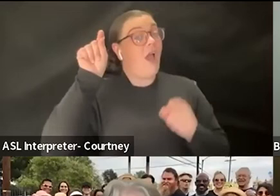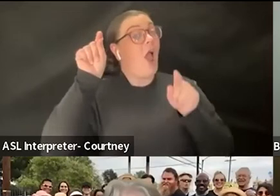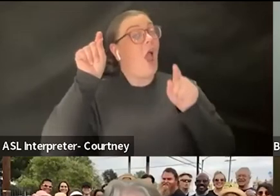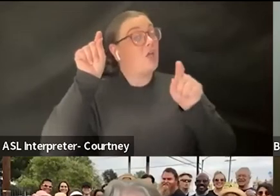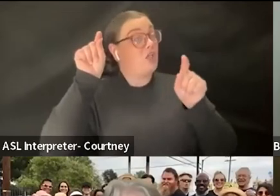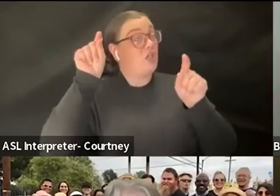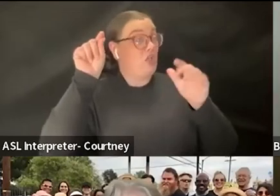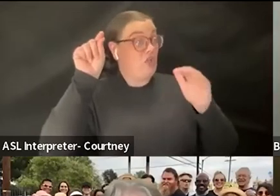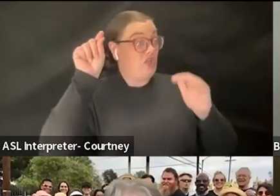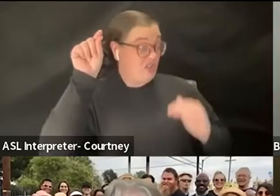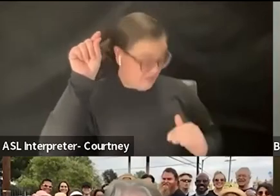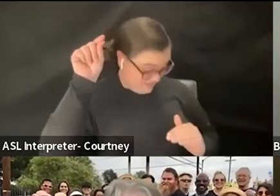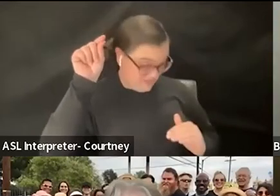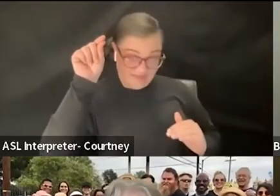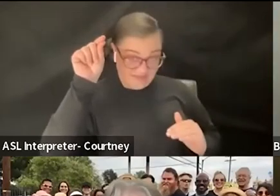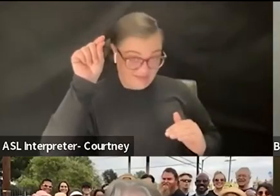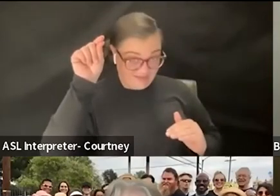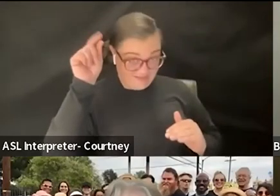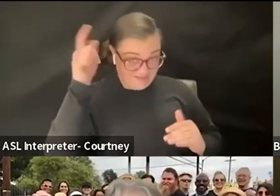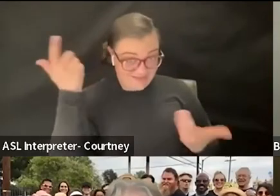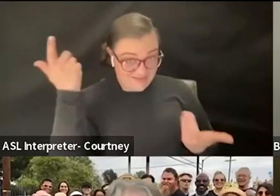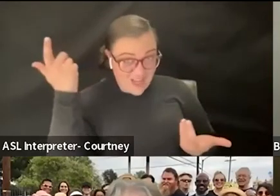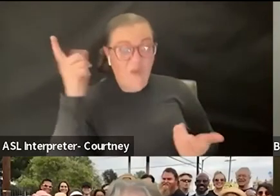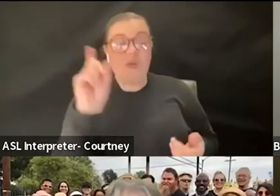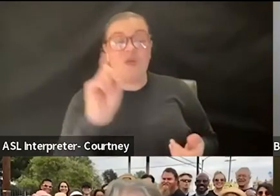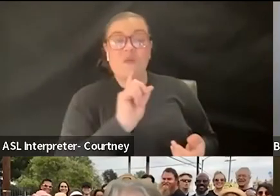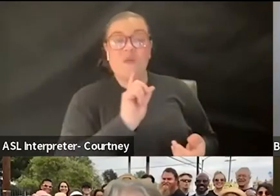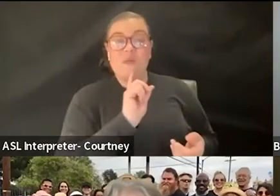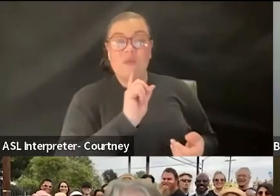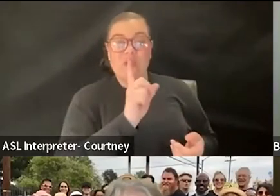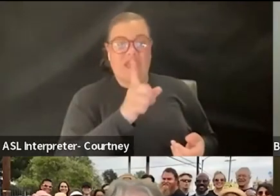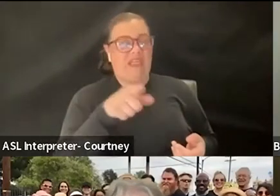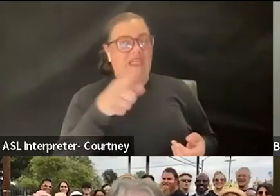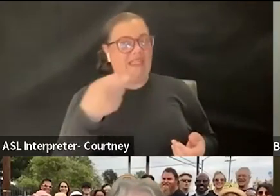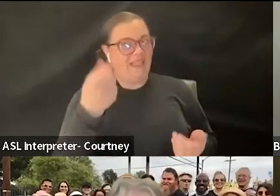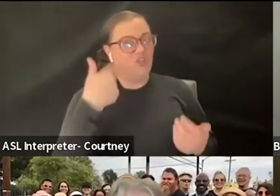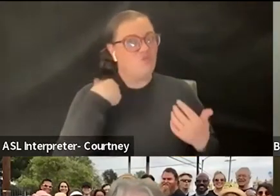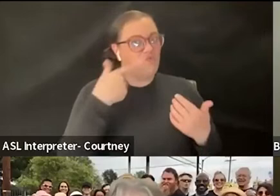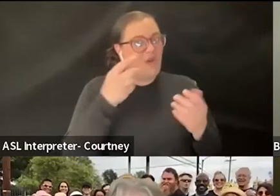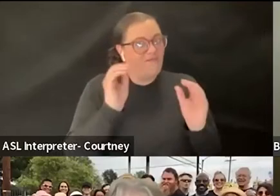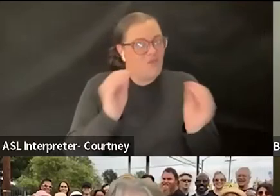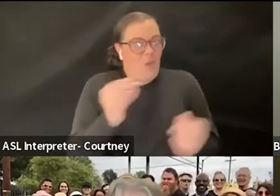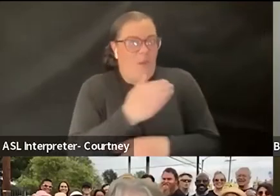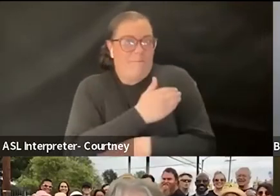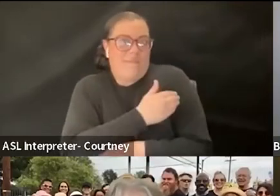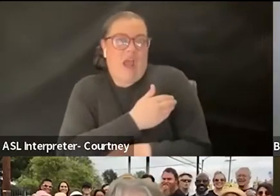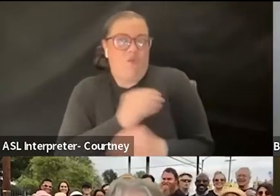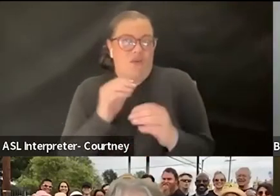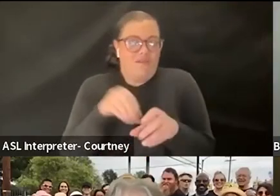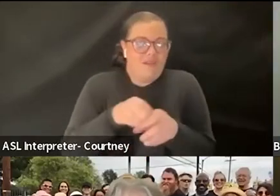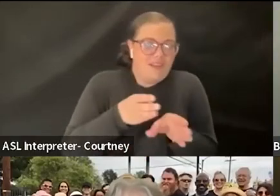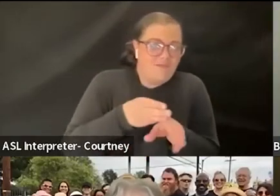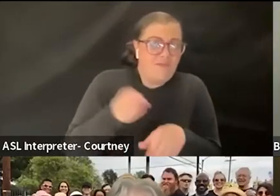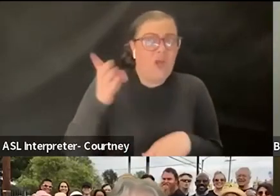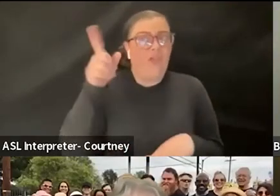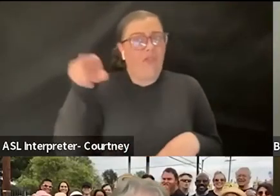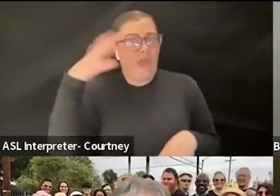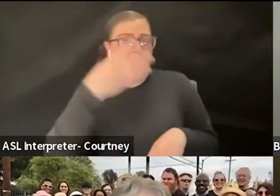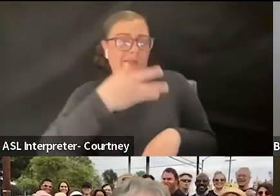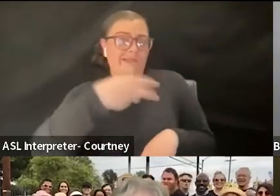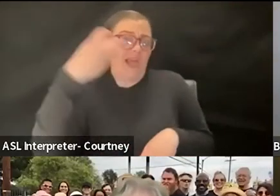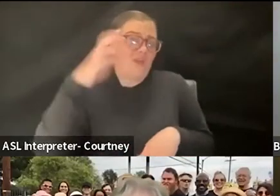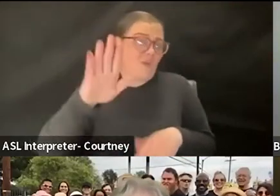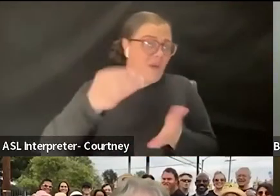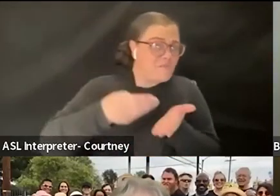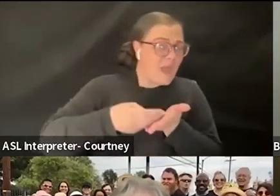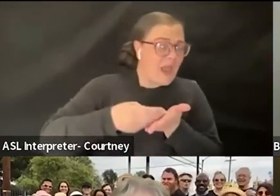they stand and make their money. And you have no power. We take your money. And oh yeah, all that money that we just gave you,